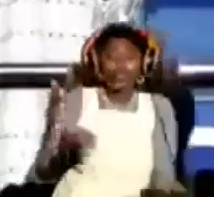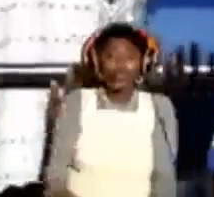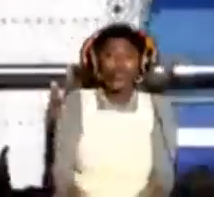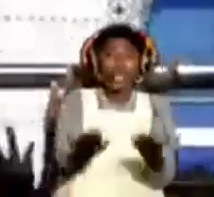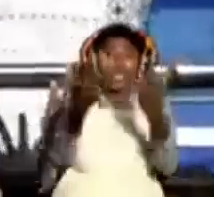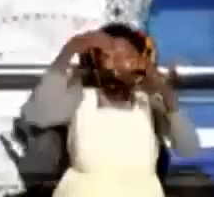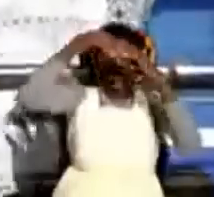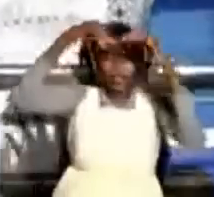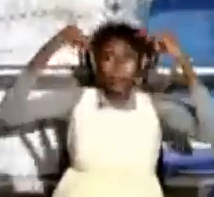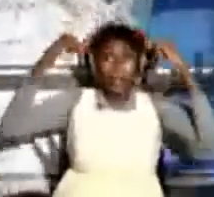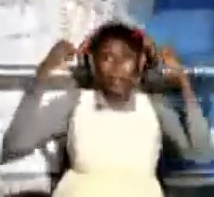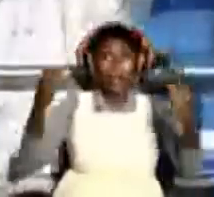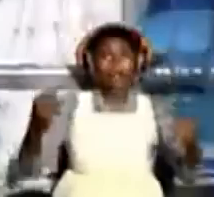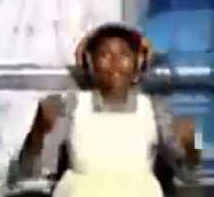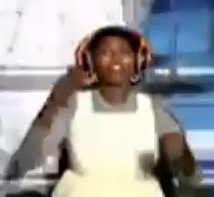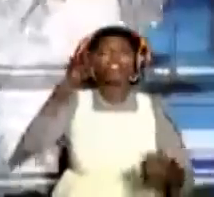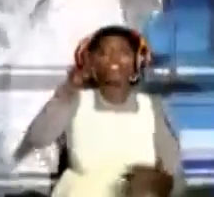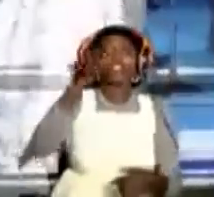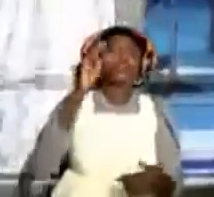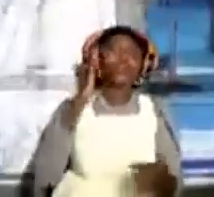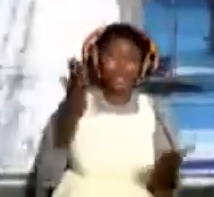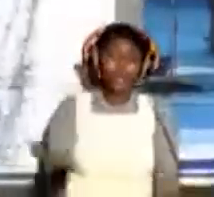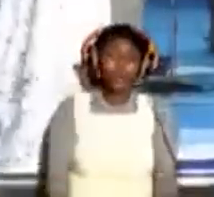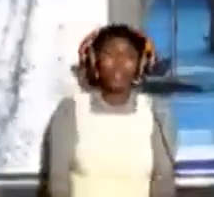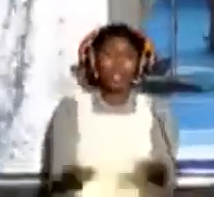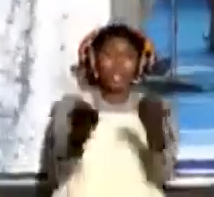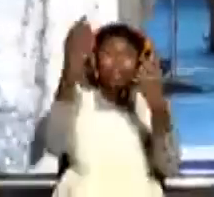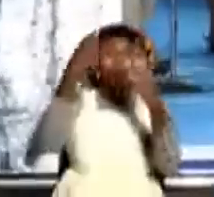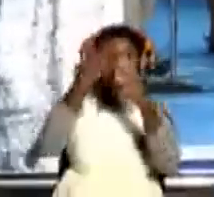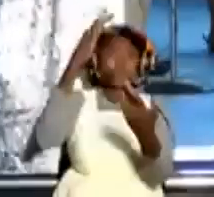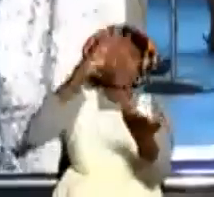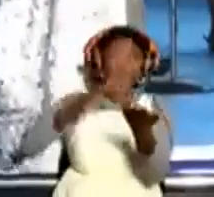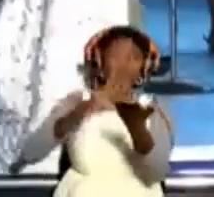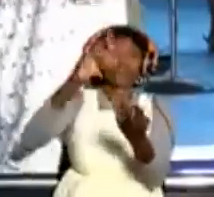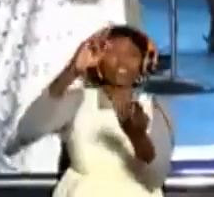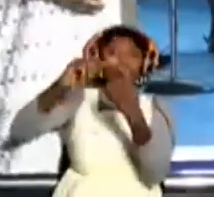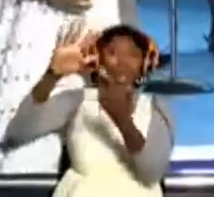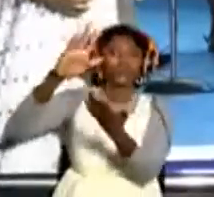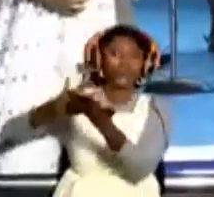power. You will rise from glory to glory.